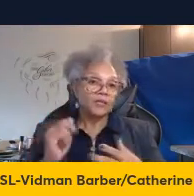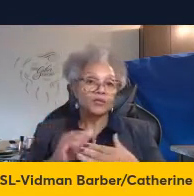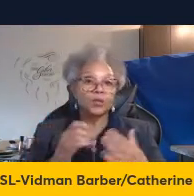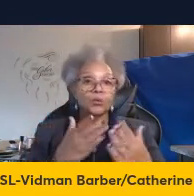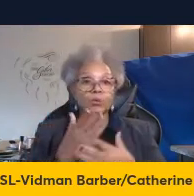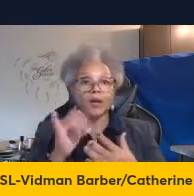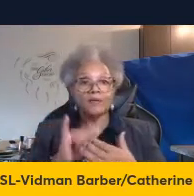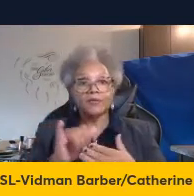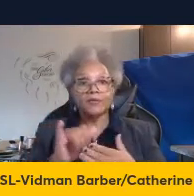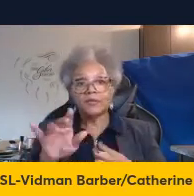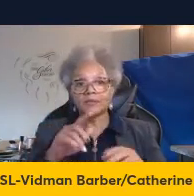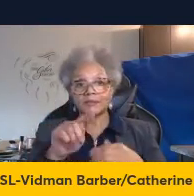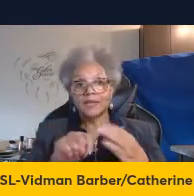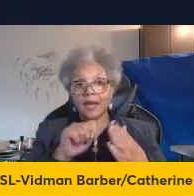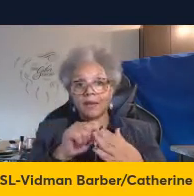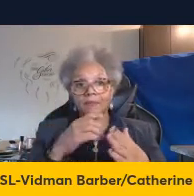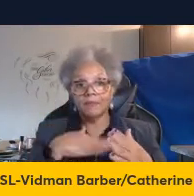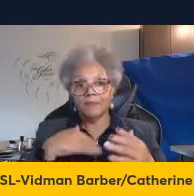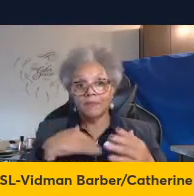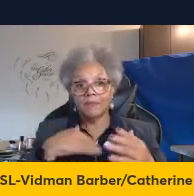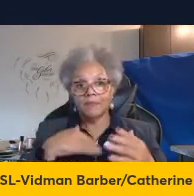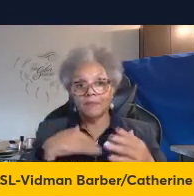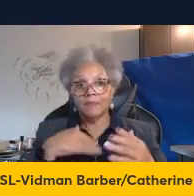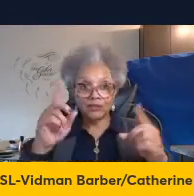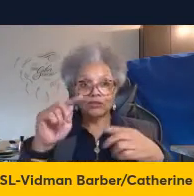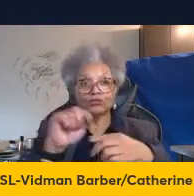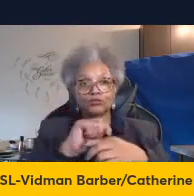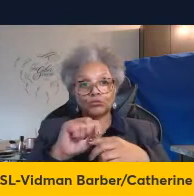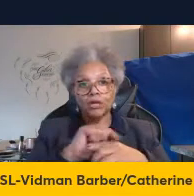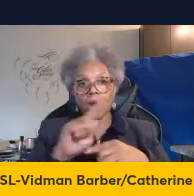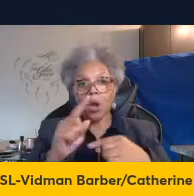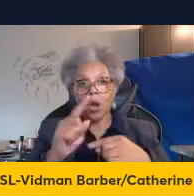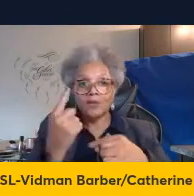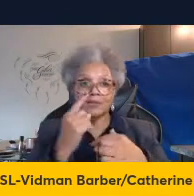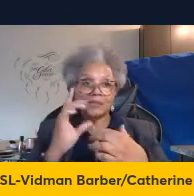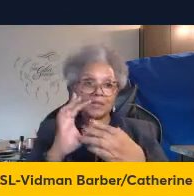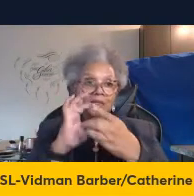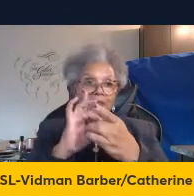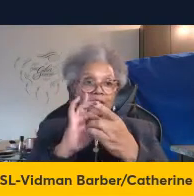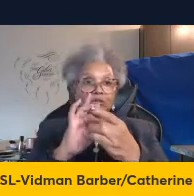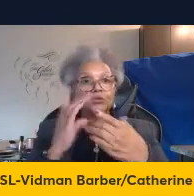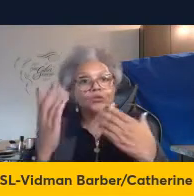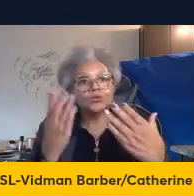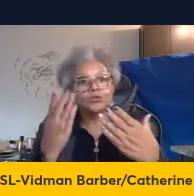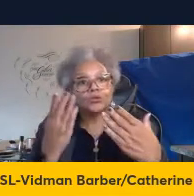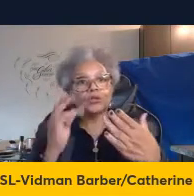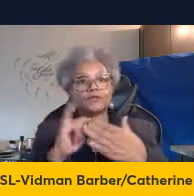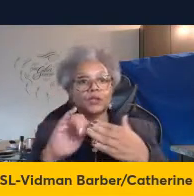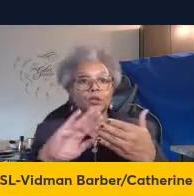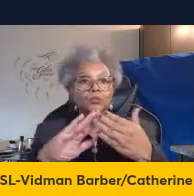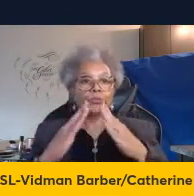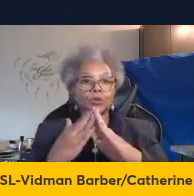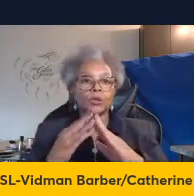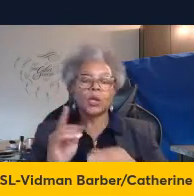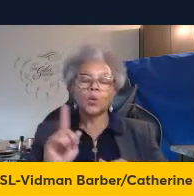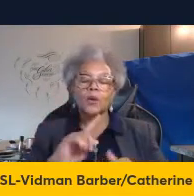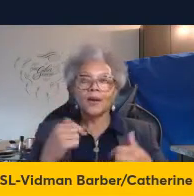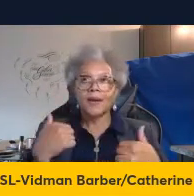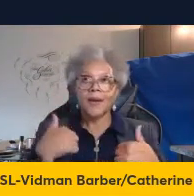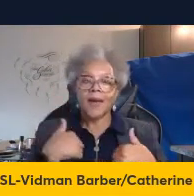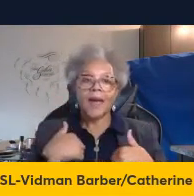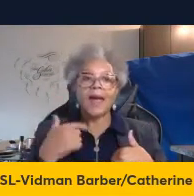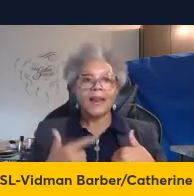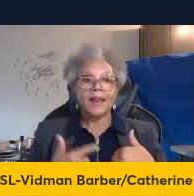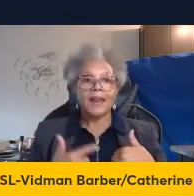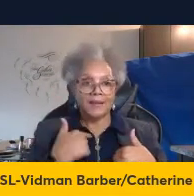course of my education and training, there was always this connection to serving the communities where I live